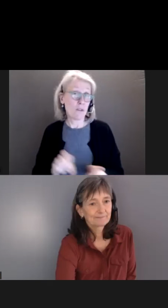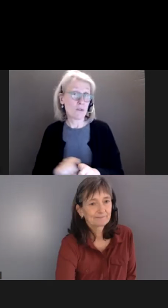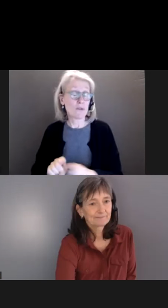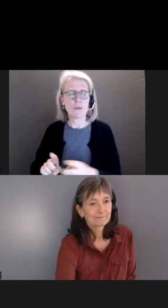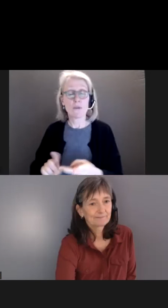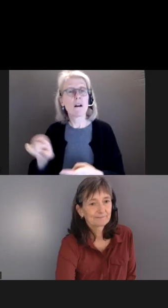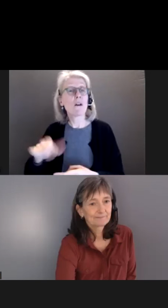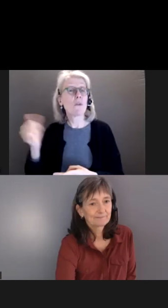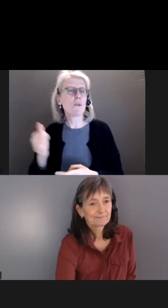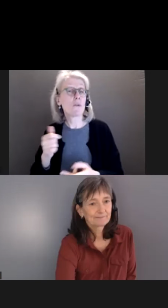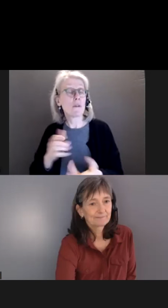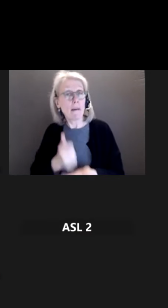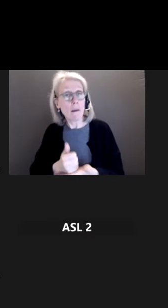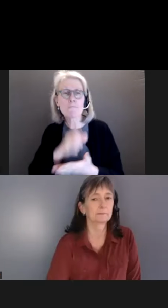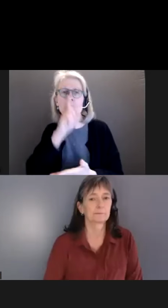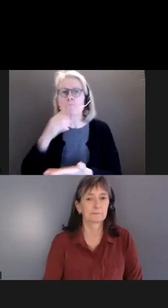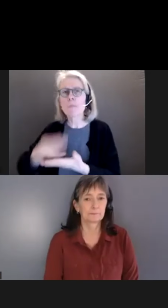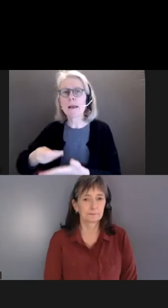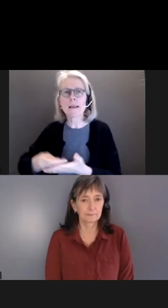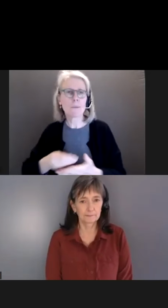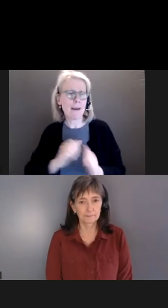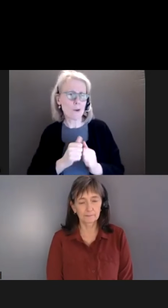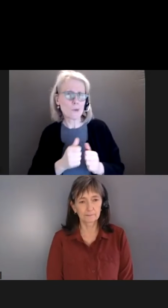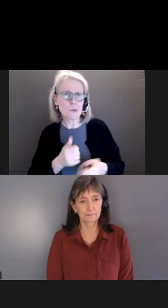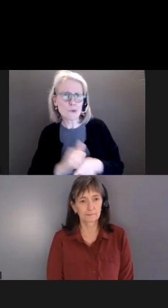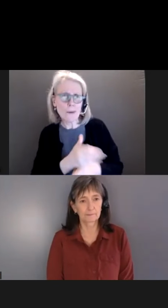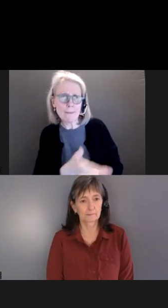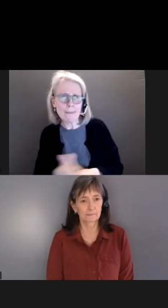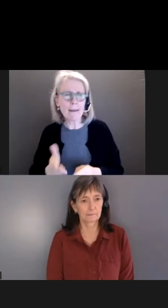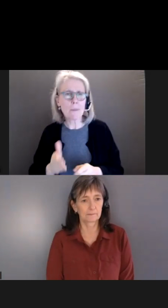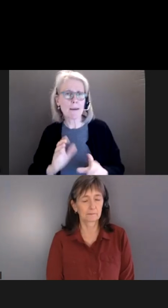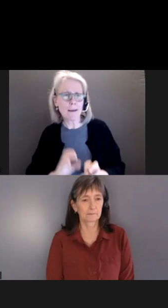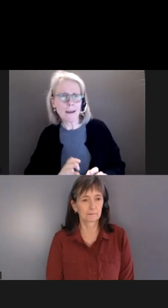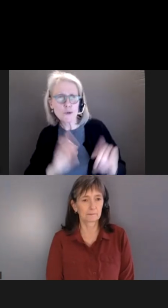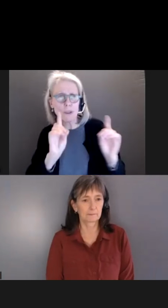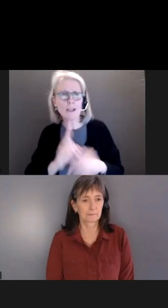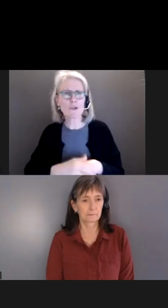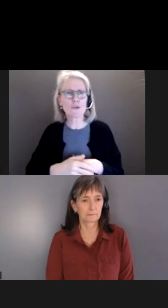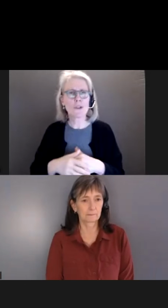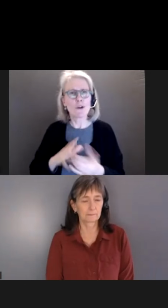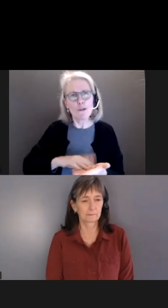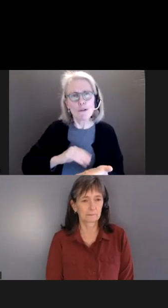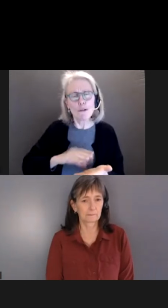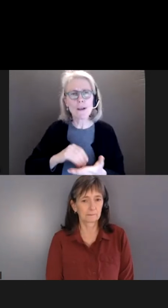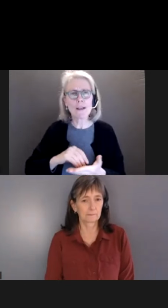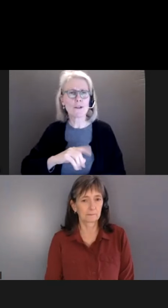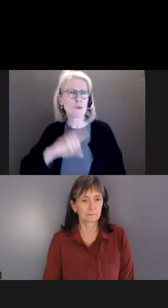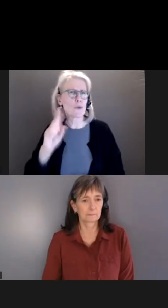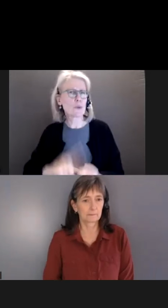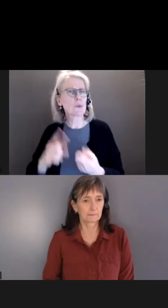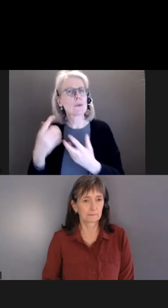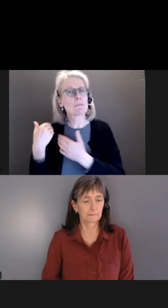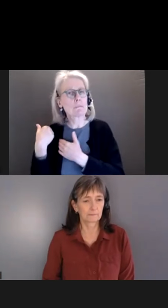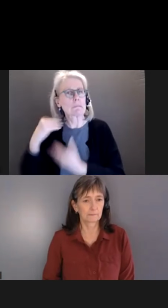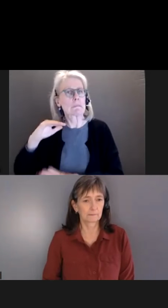non-financial interventions, such as caregiver education and training, as well as access to more supports to decrease caregiver burden, such as home